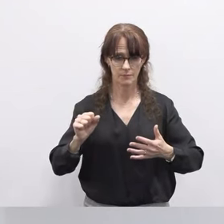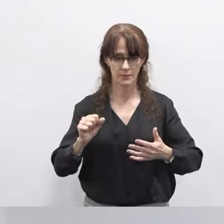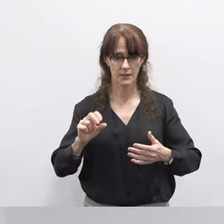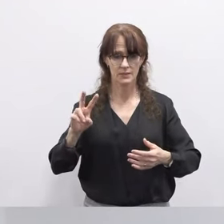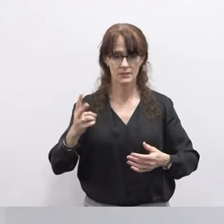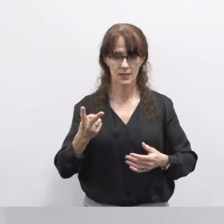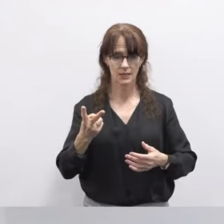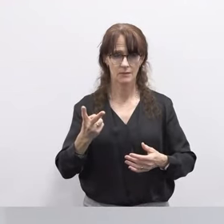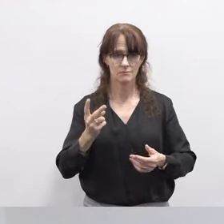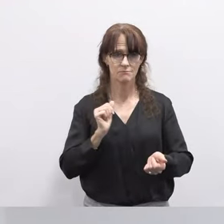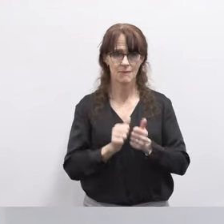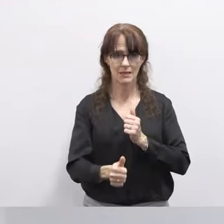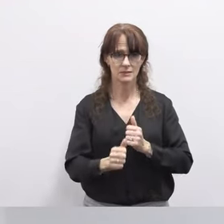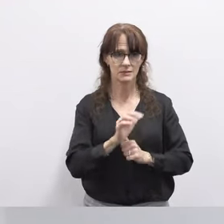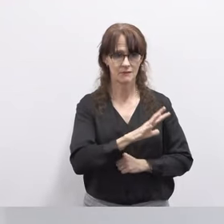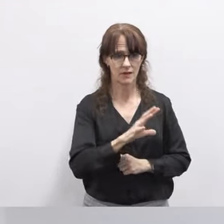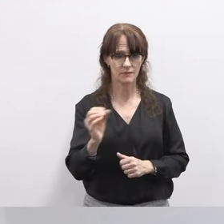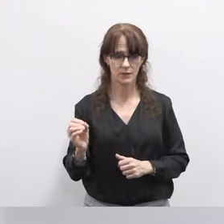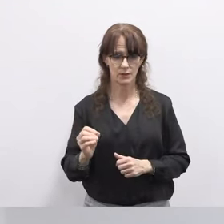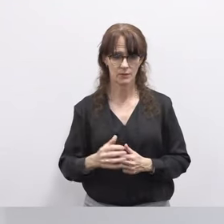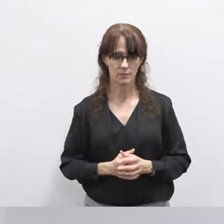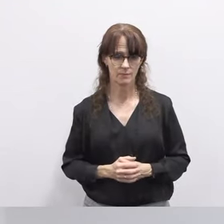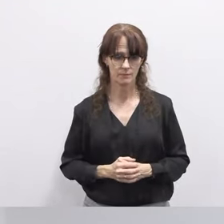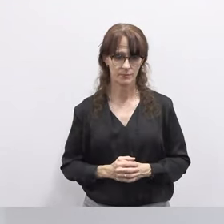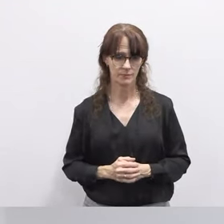second one passes 5-0, Dr. Baker.